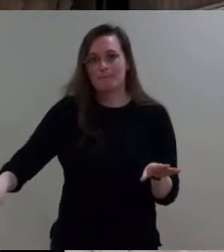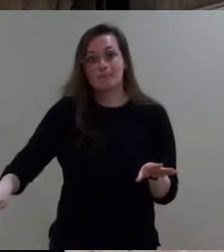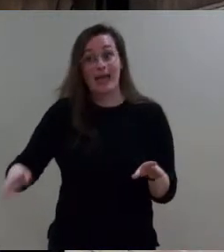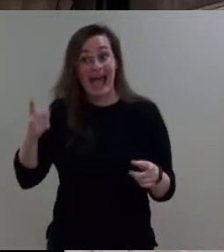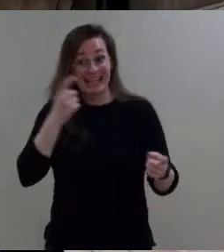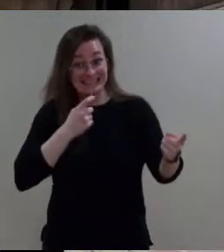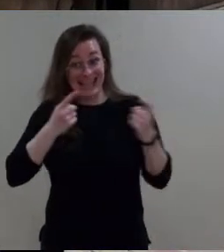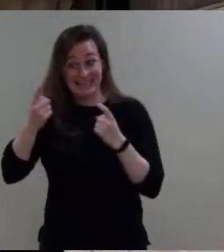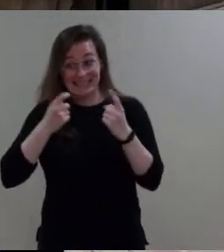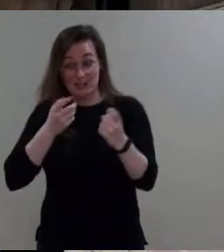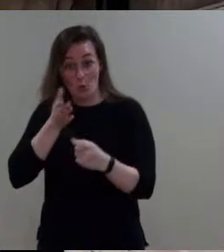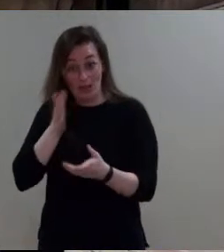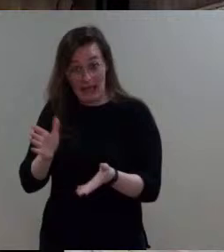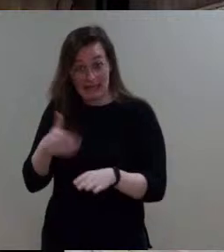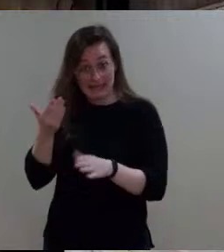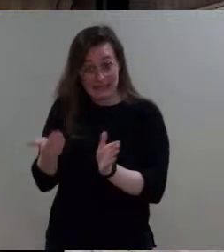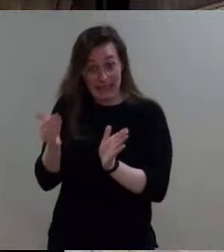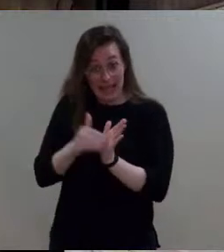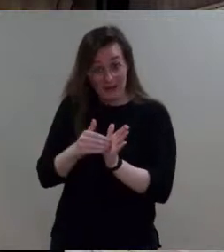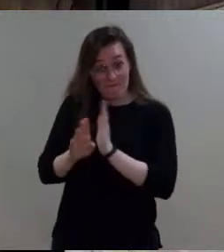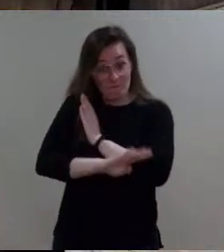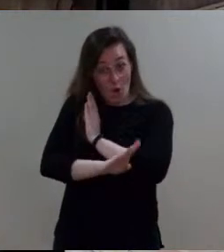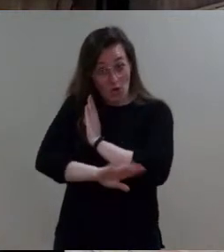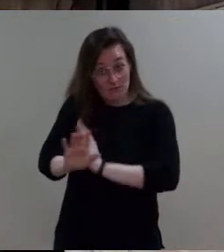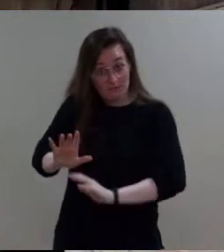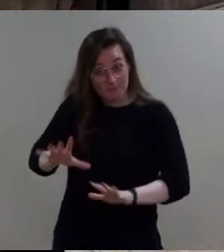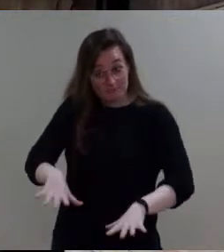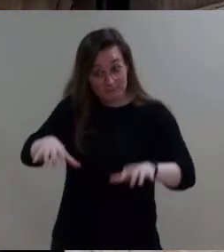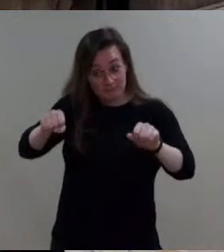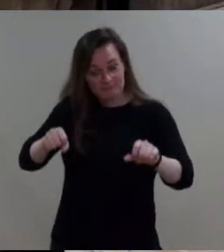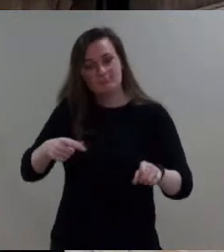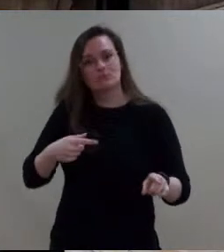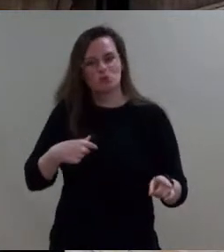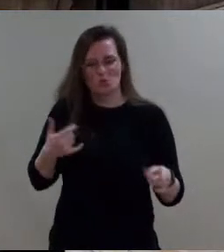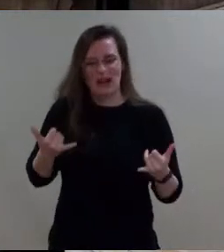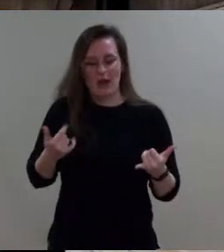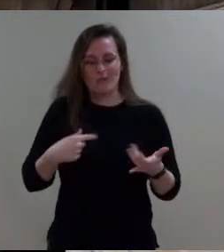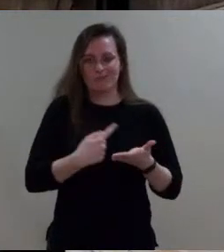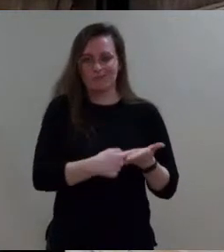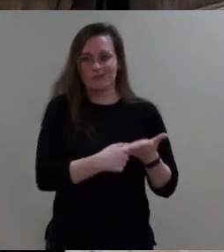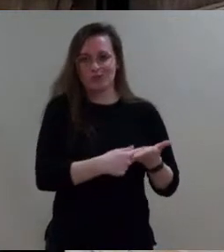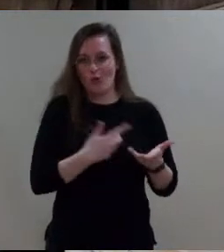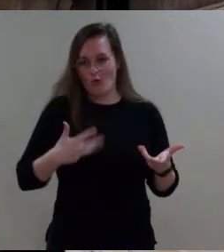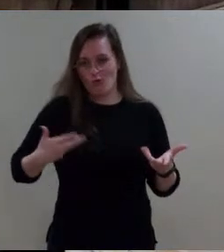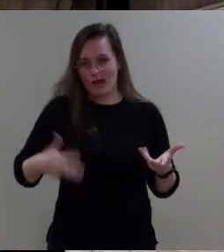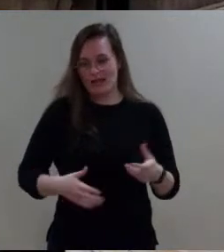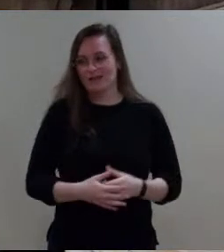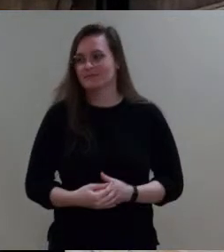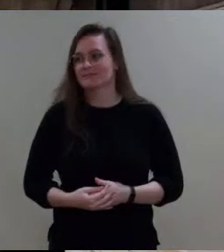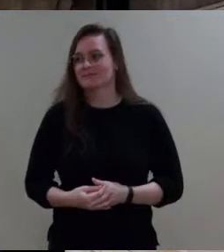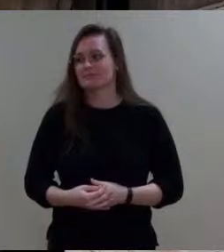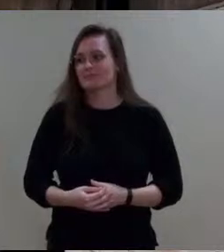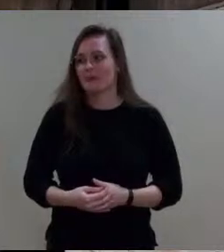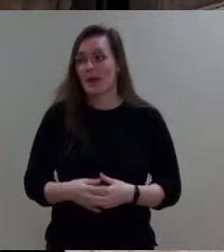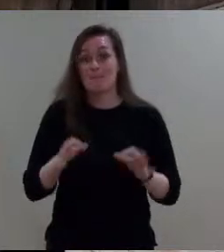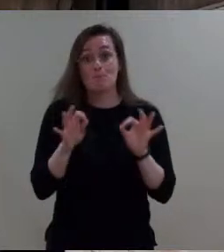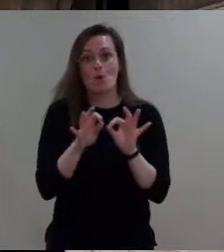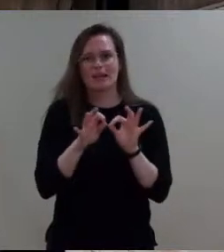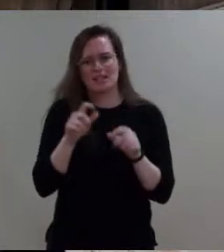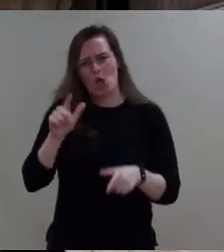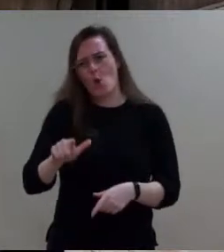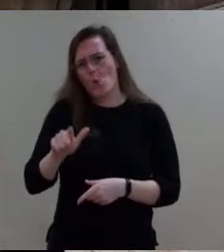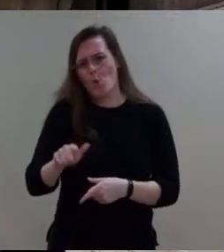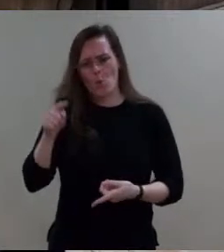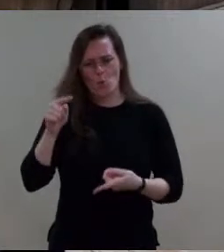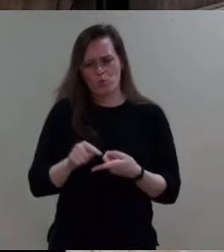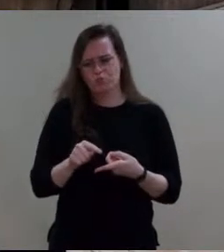already talking to the Valley Wren about that for fall. And the costs were fairly low to hold this.